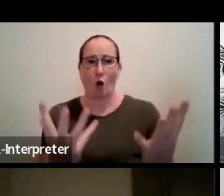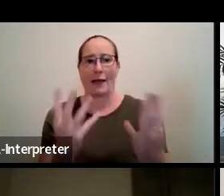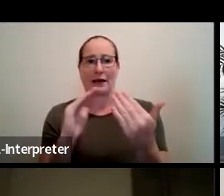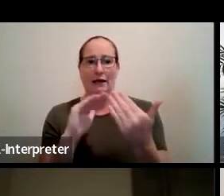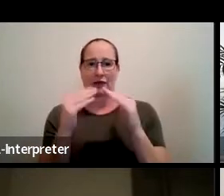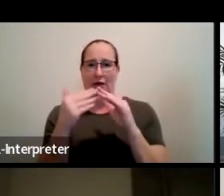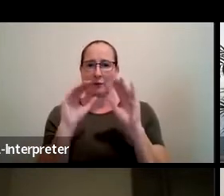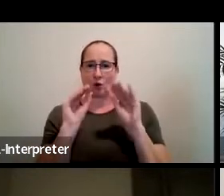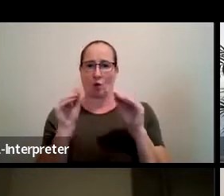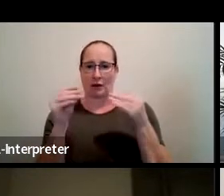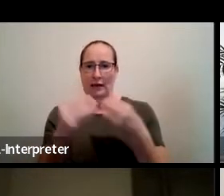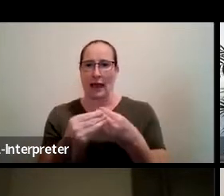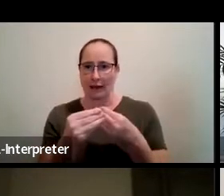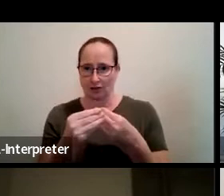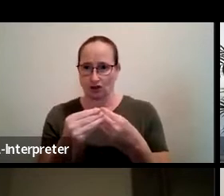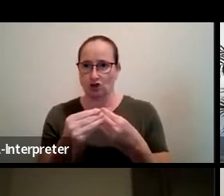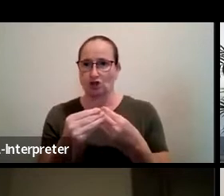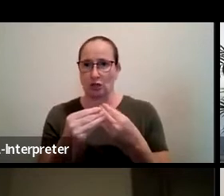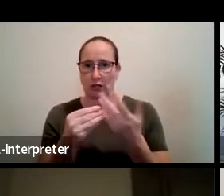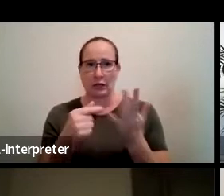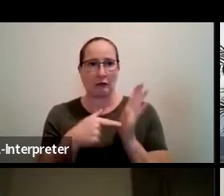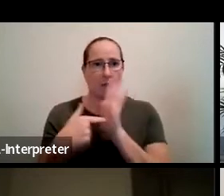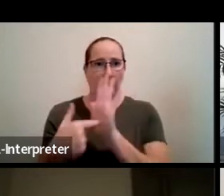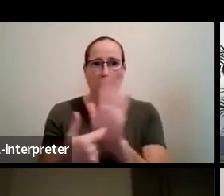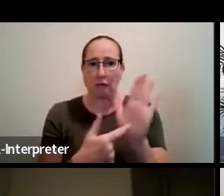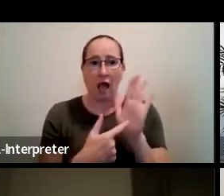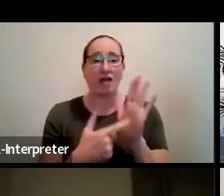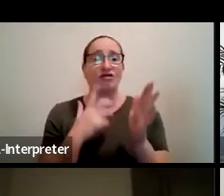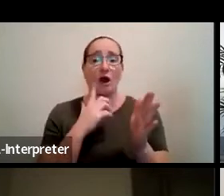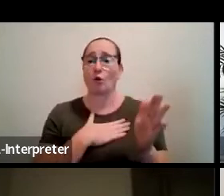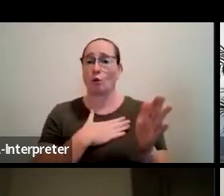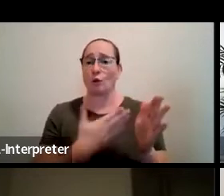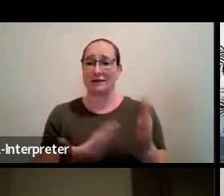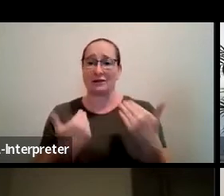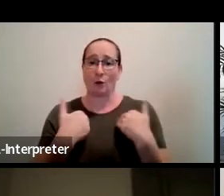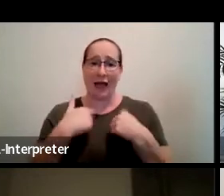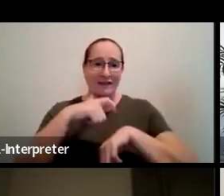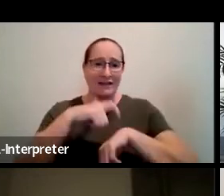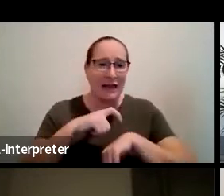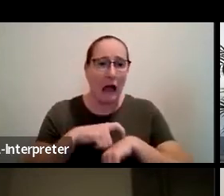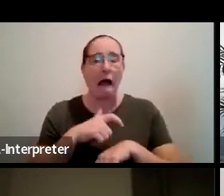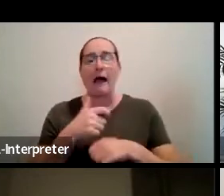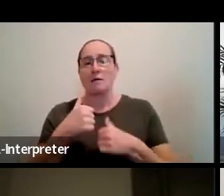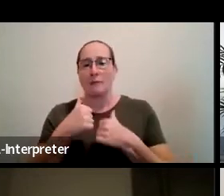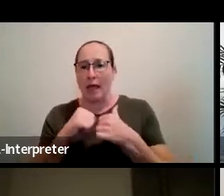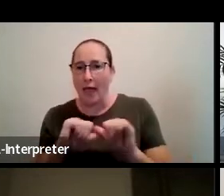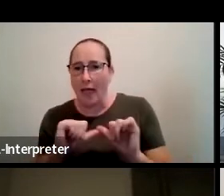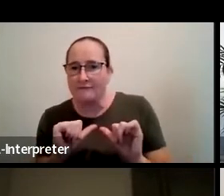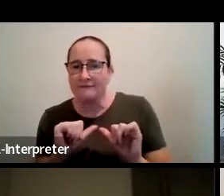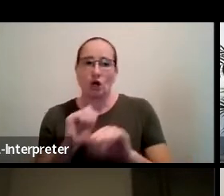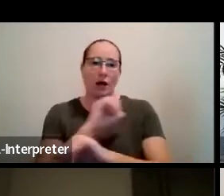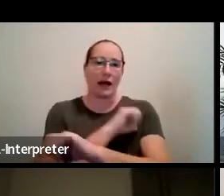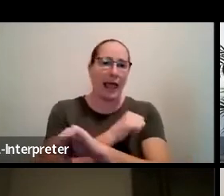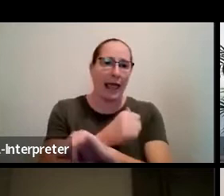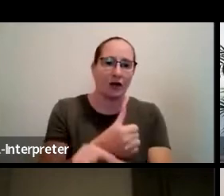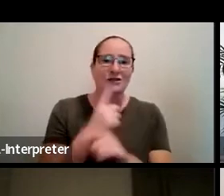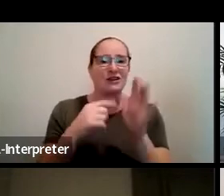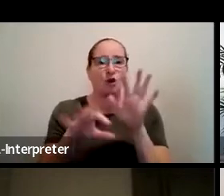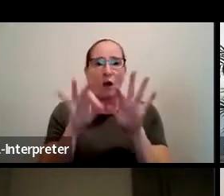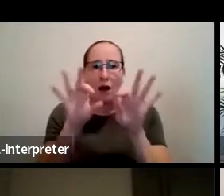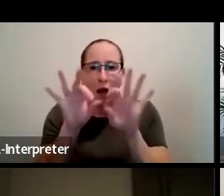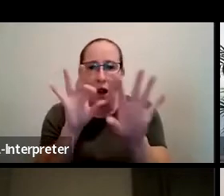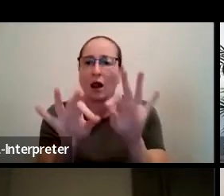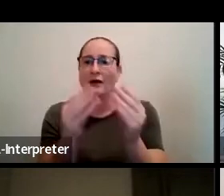community organizations come out. They're willing to spend the time, energy, and effort to find out